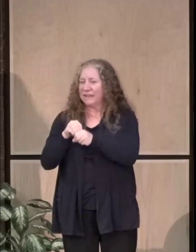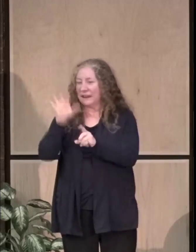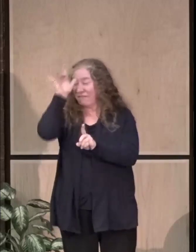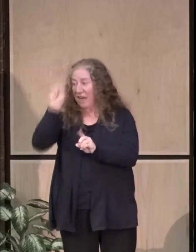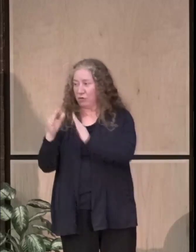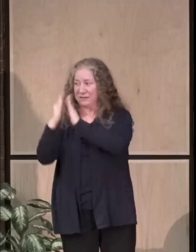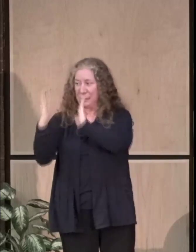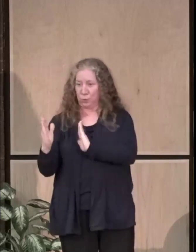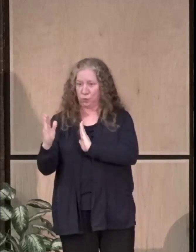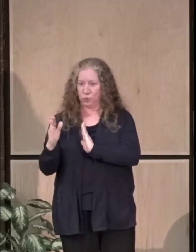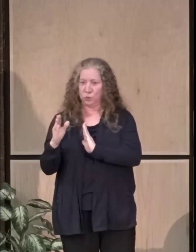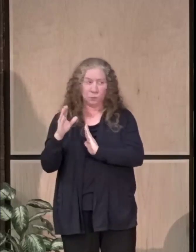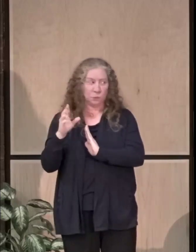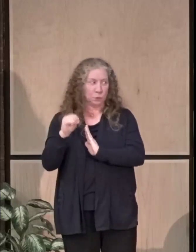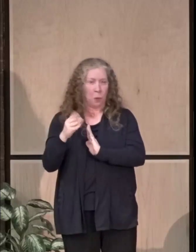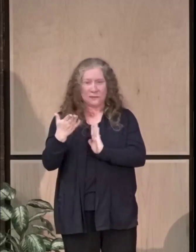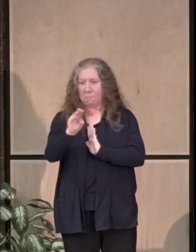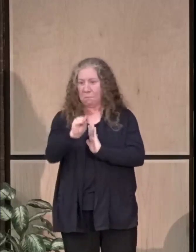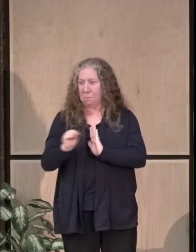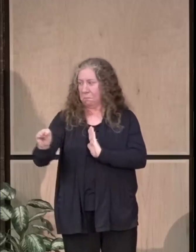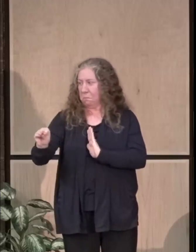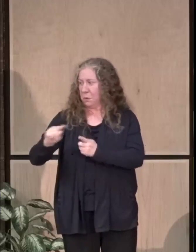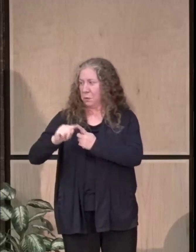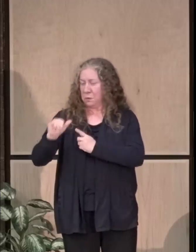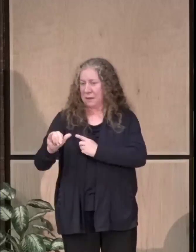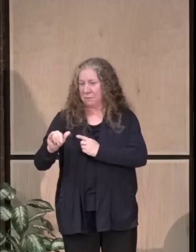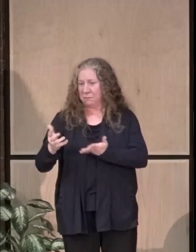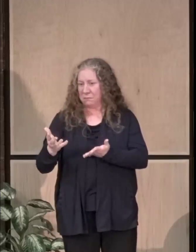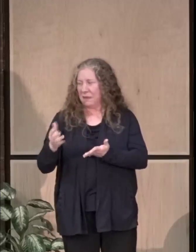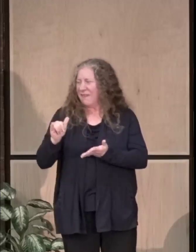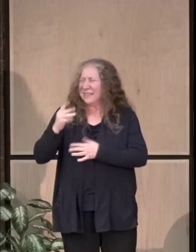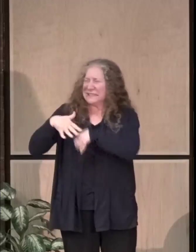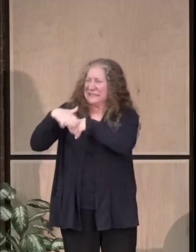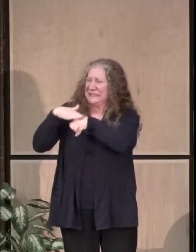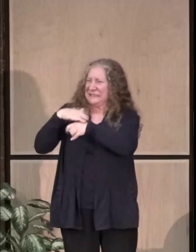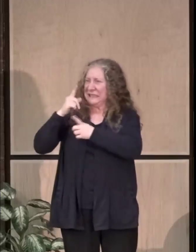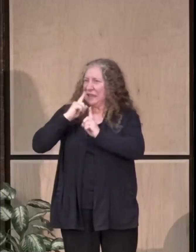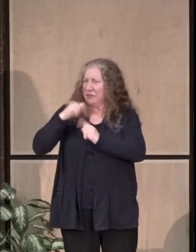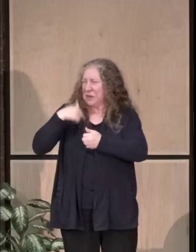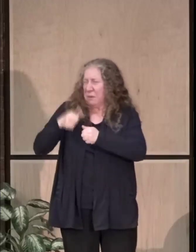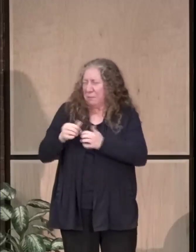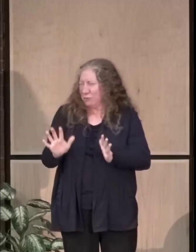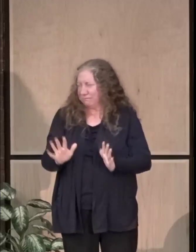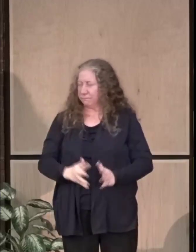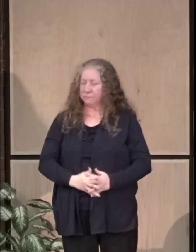that the weapons may be moved to. That was kind of the only conversation I can recall at this time.